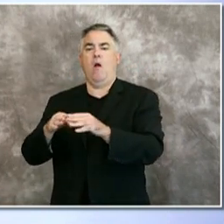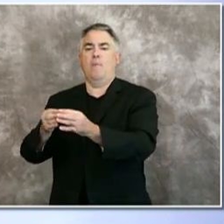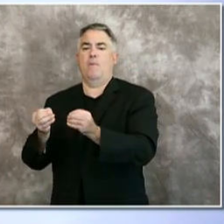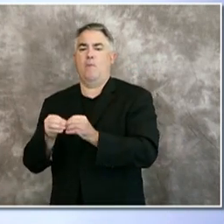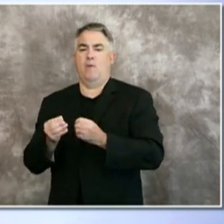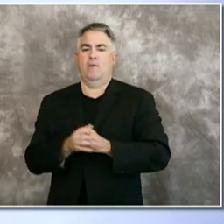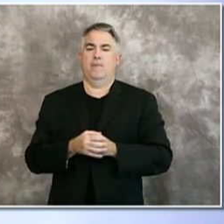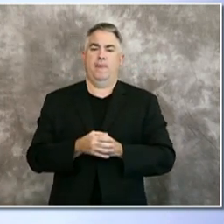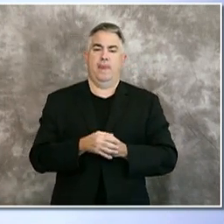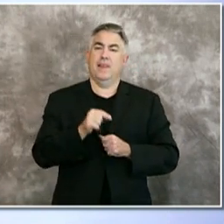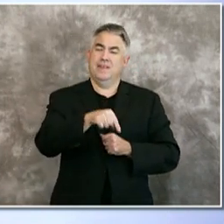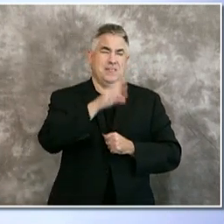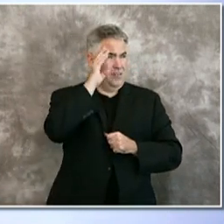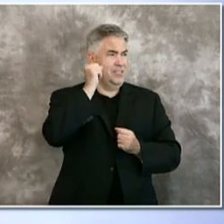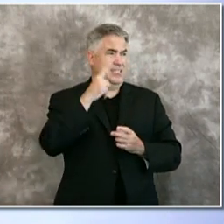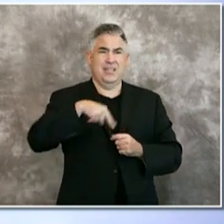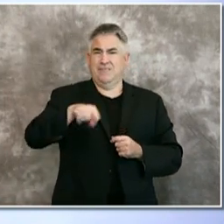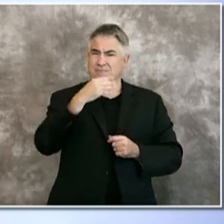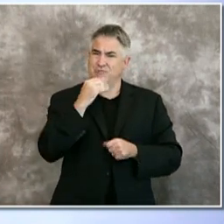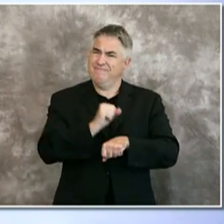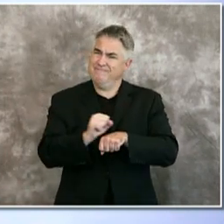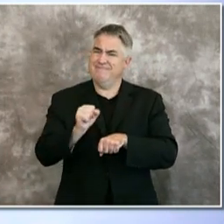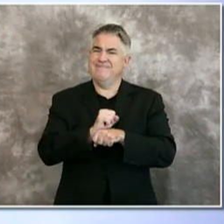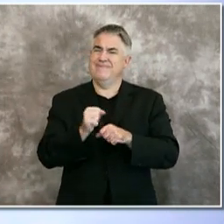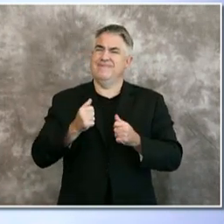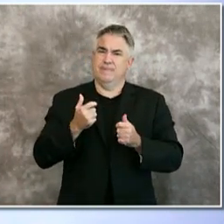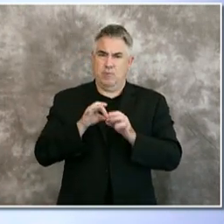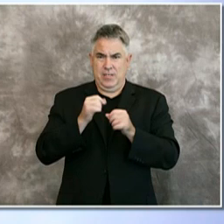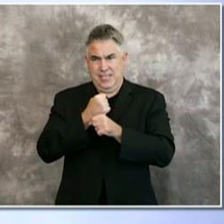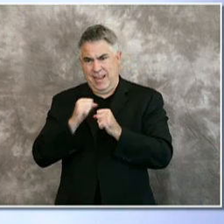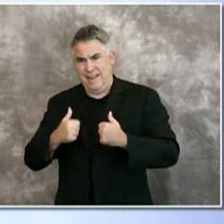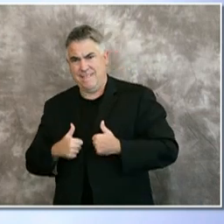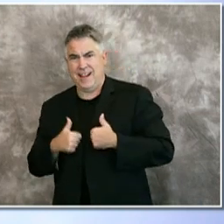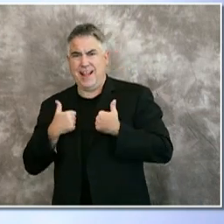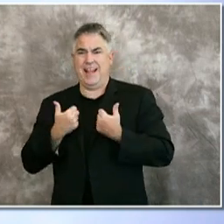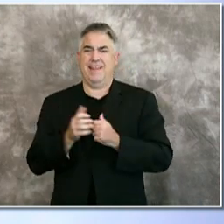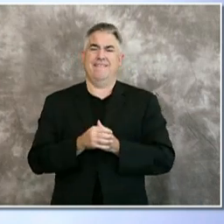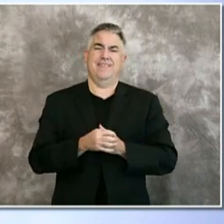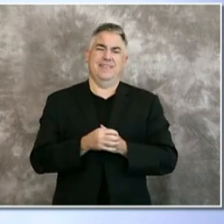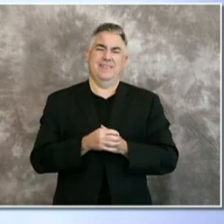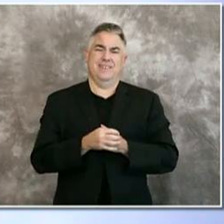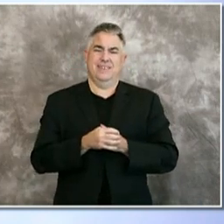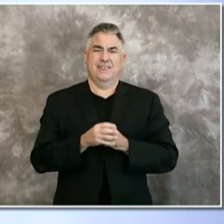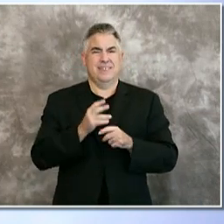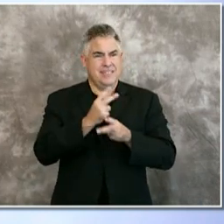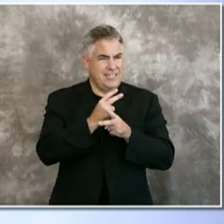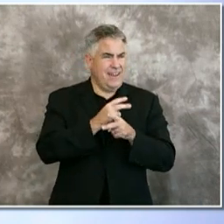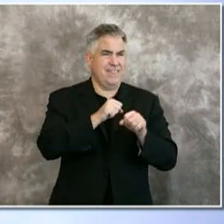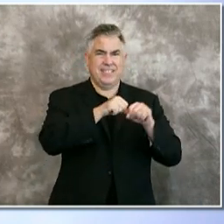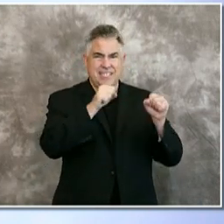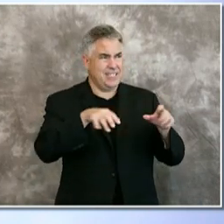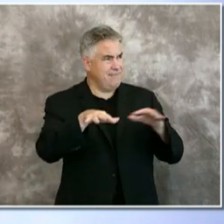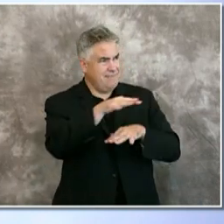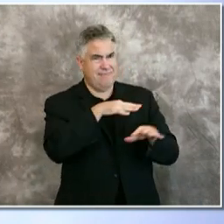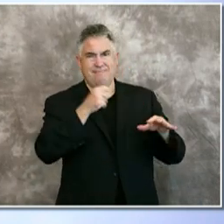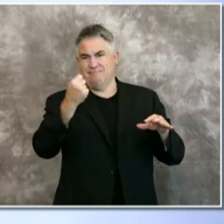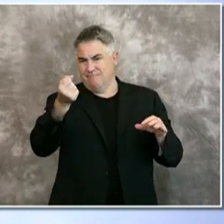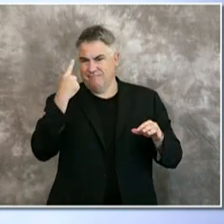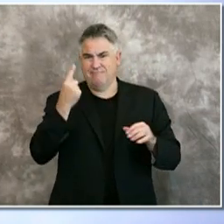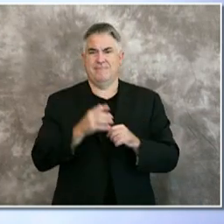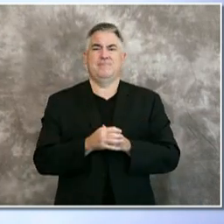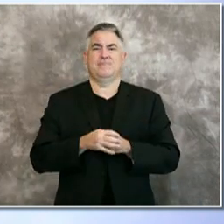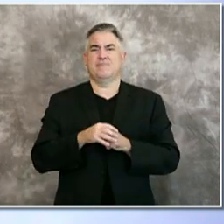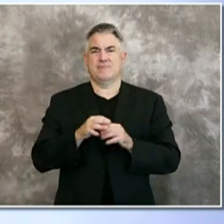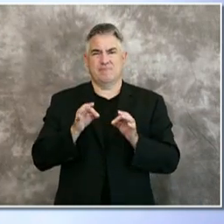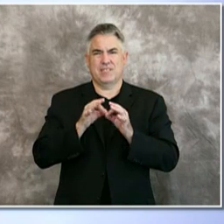fight, preserving life, preserving the integrity of our healthcare system, and preserving our economy and our jobs. And again, the